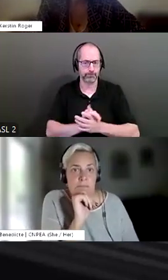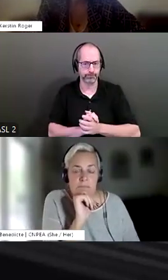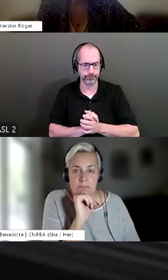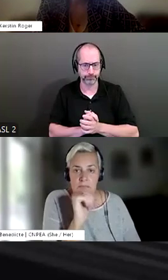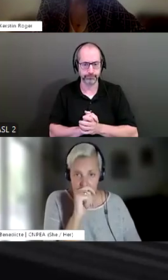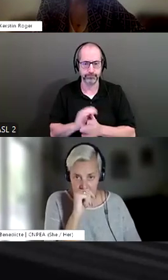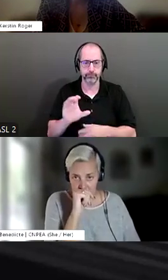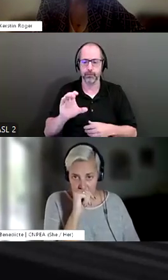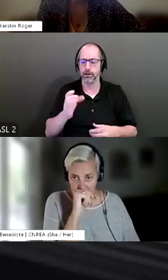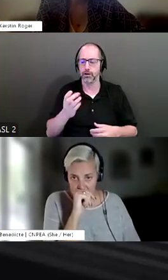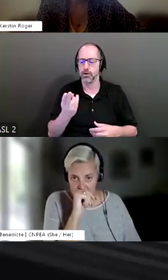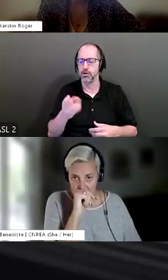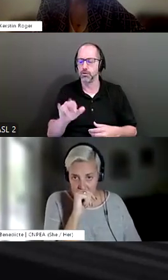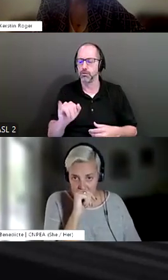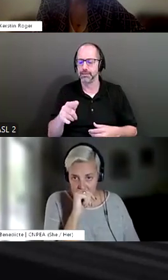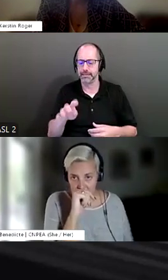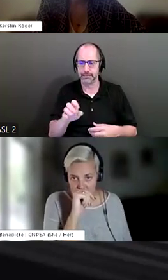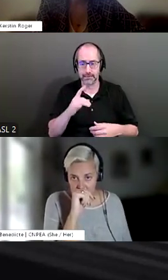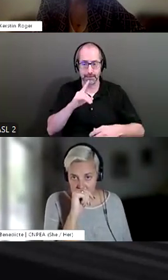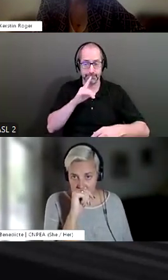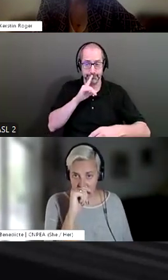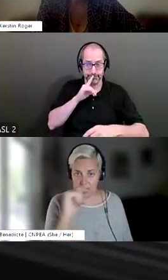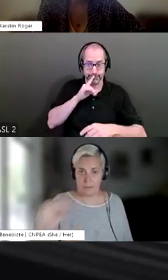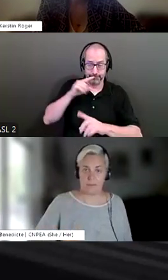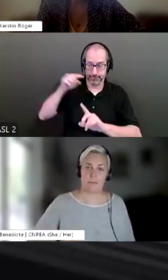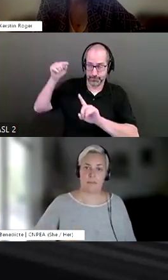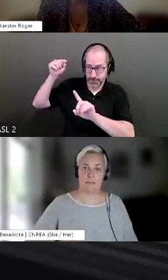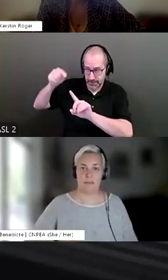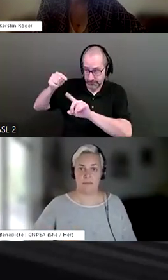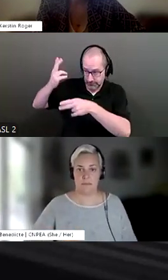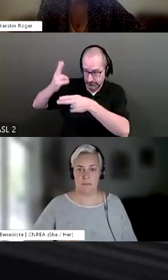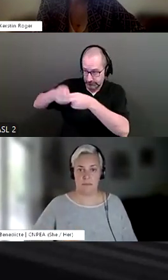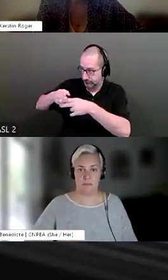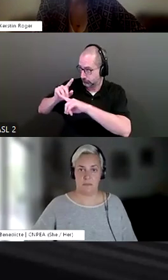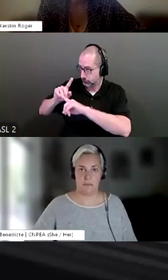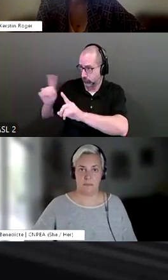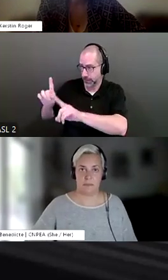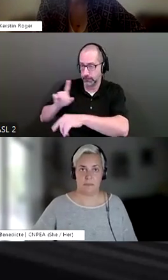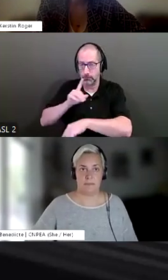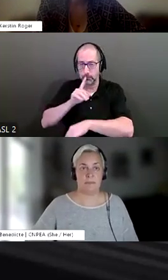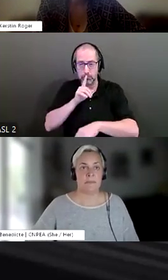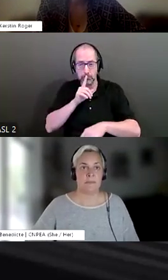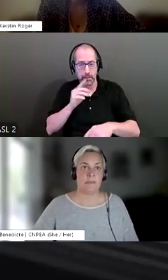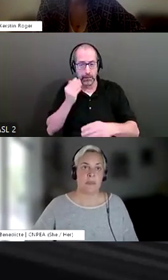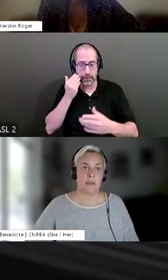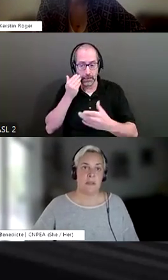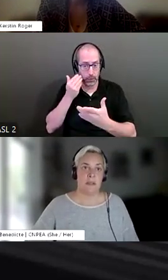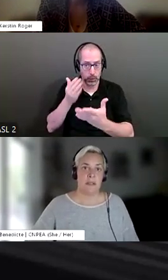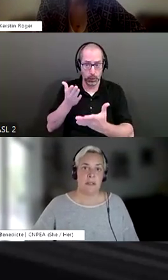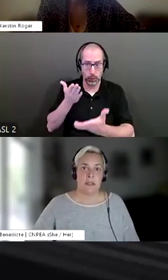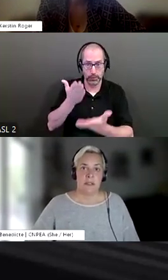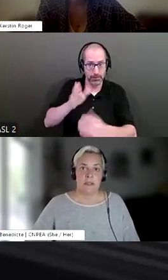Yeah, I don't know of any specifically, and I don't know if you at your agency might have resources